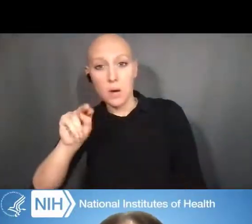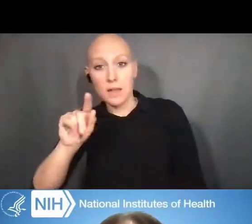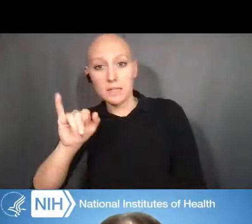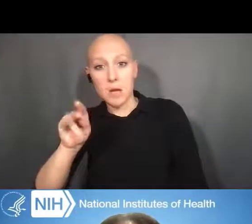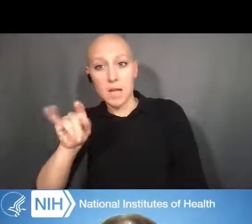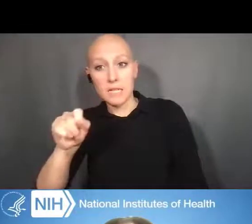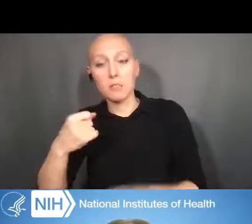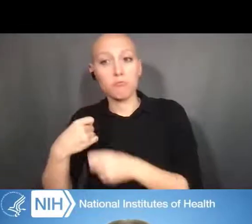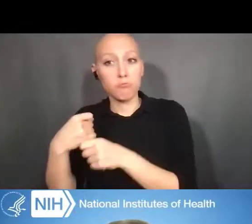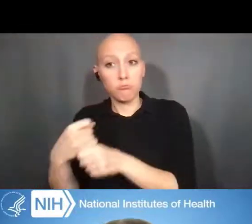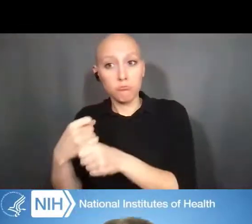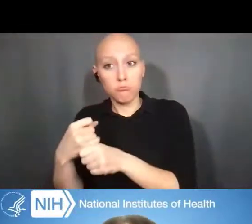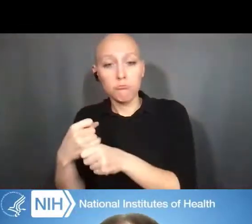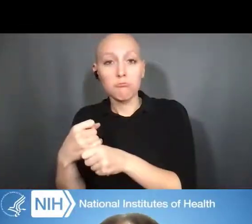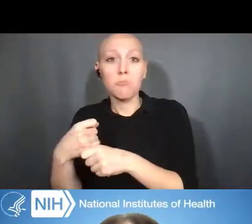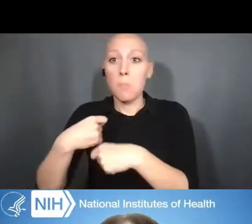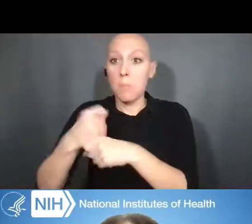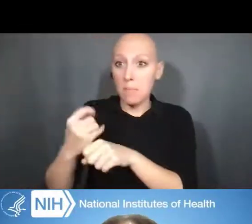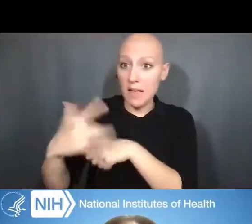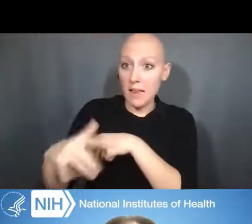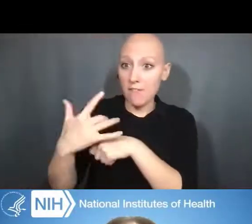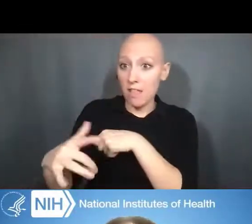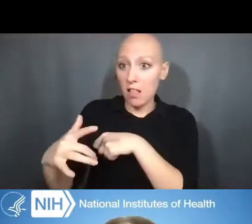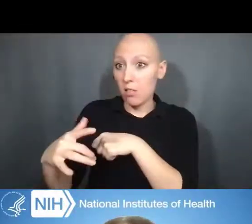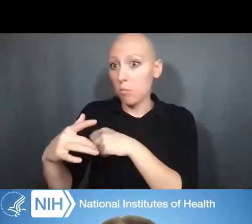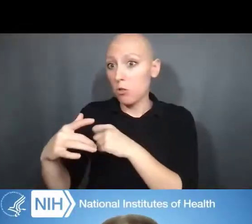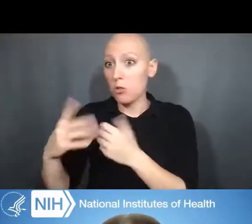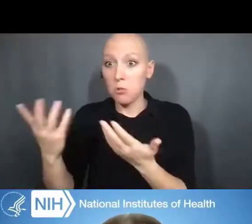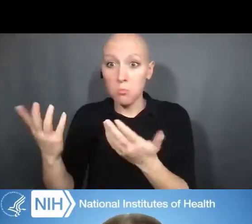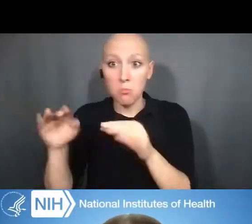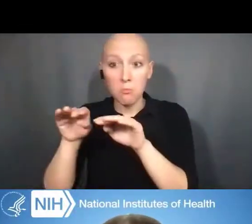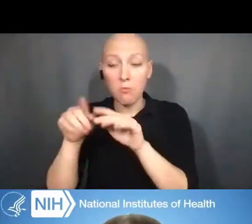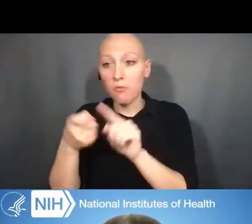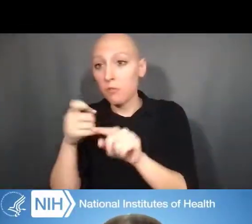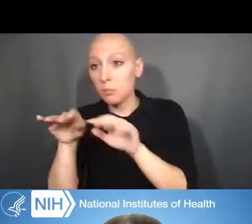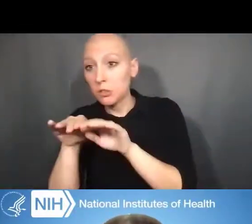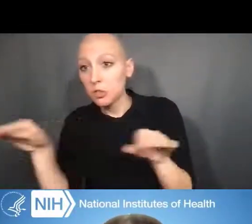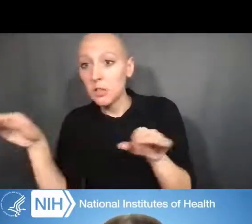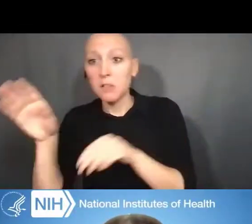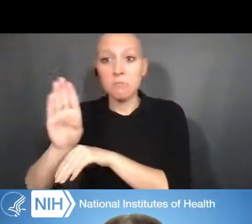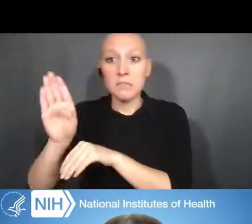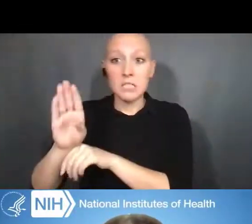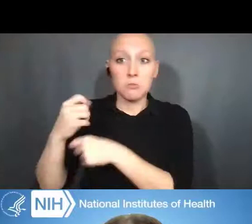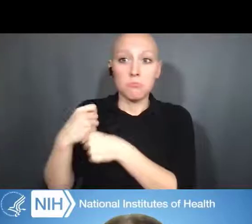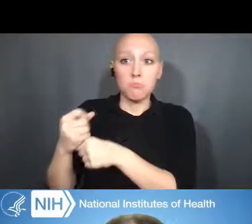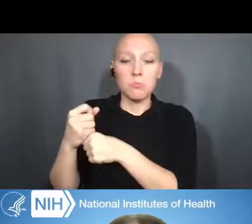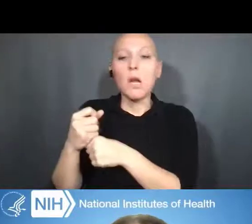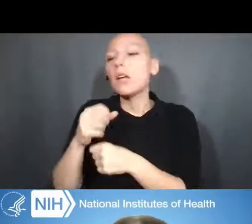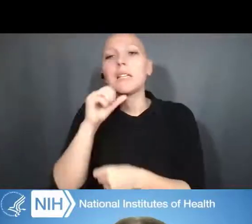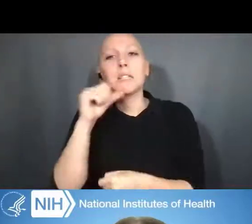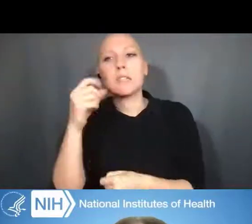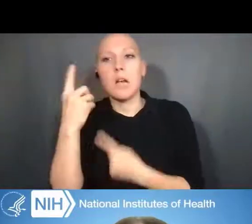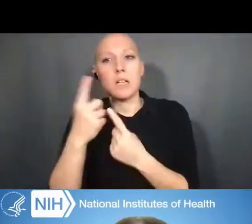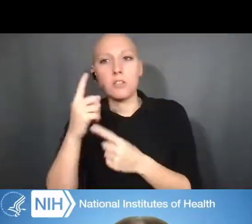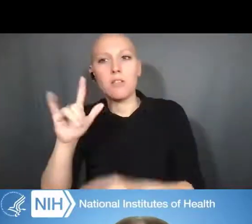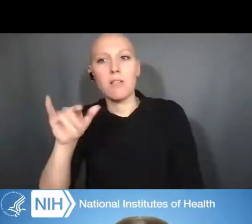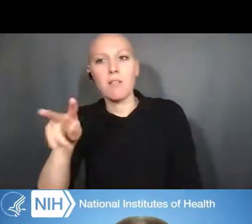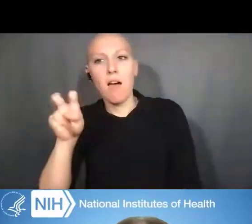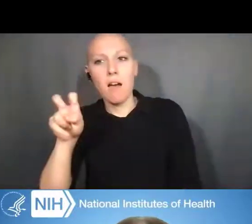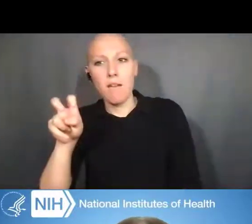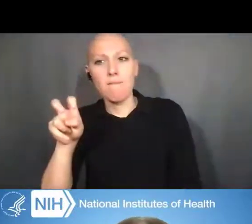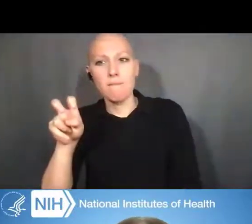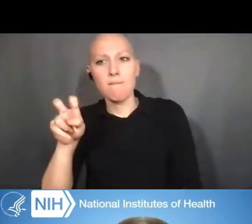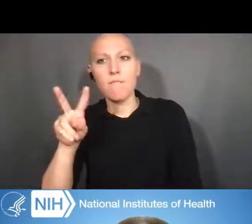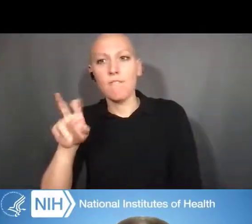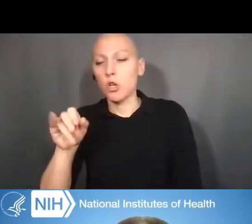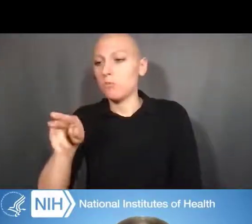commercially available, it's off the shelf, it will not be considered live vertebrate animal use. If, however, your antibodies